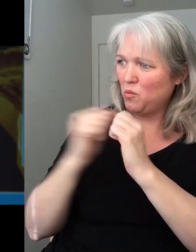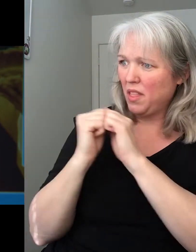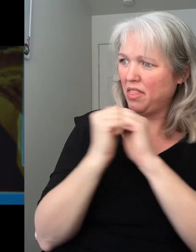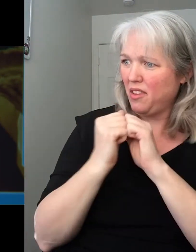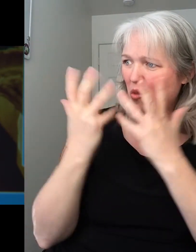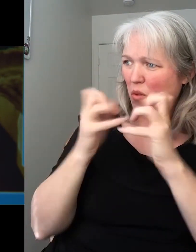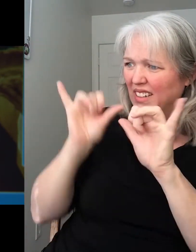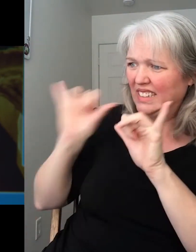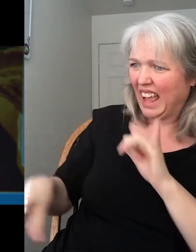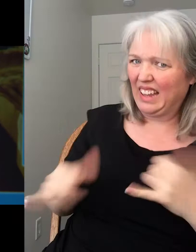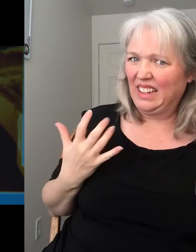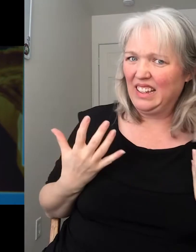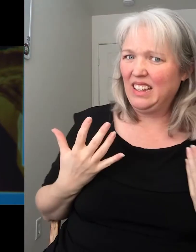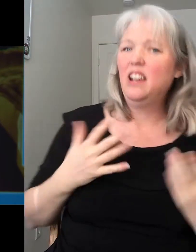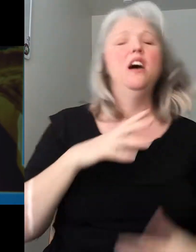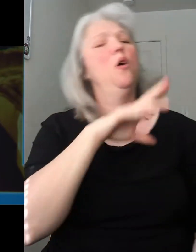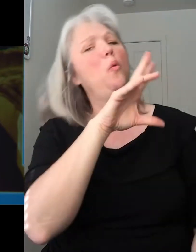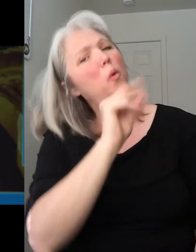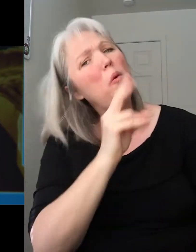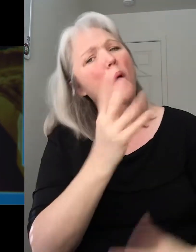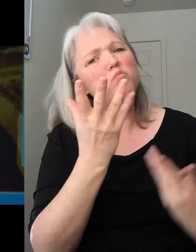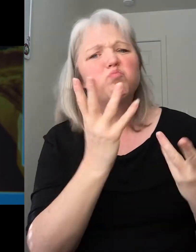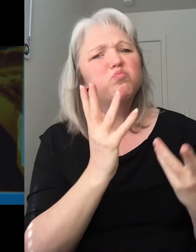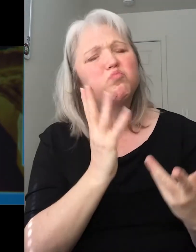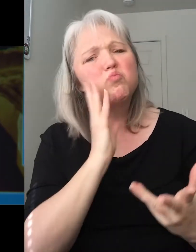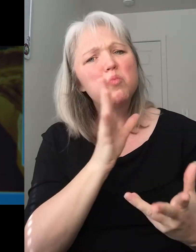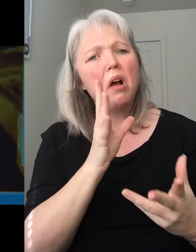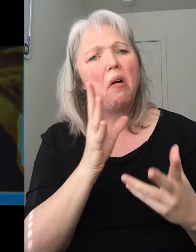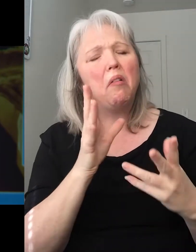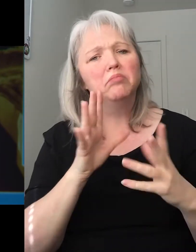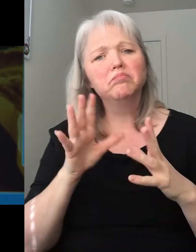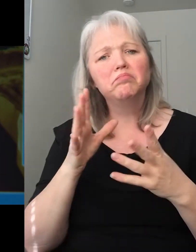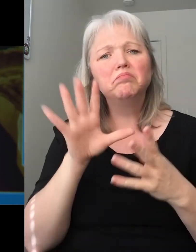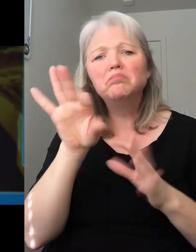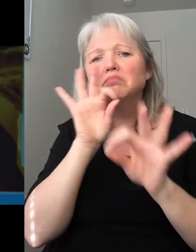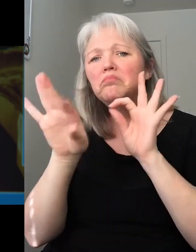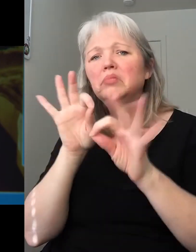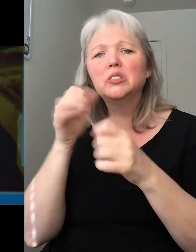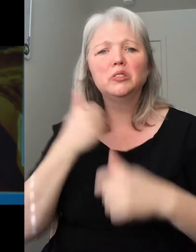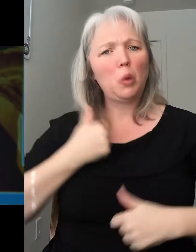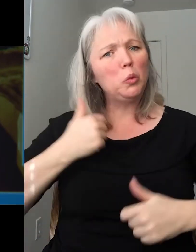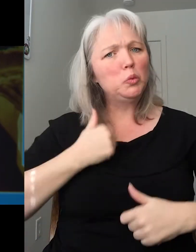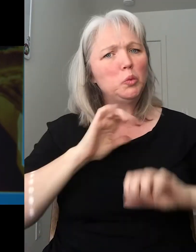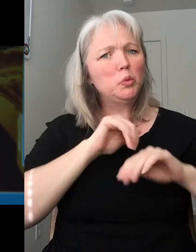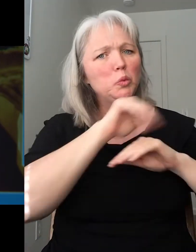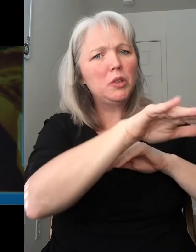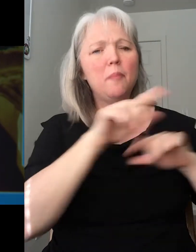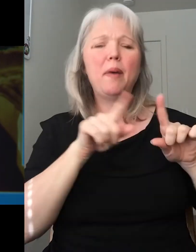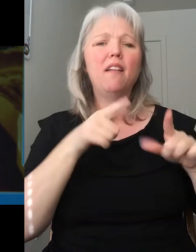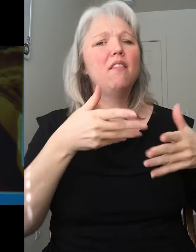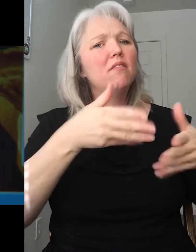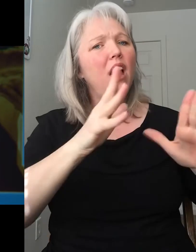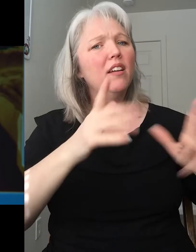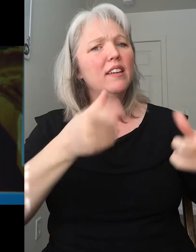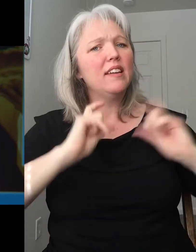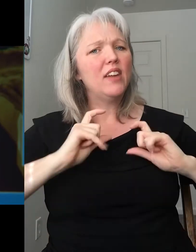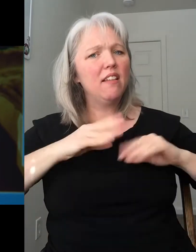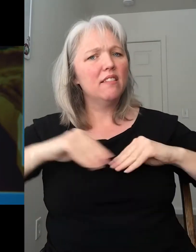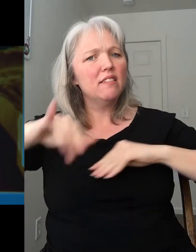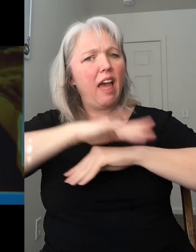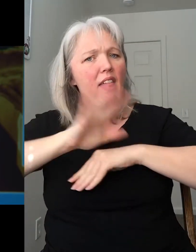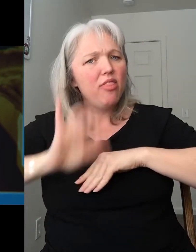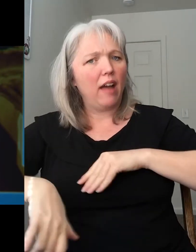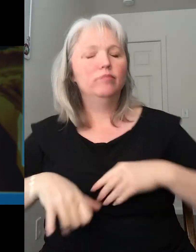You just want to stay here? And they said, well, no, we'll get some soldiers together, but let us just have this land.